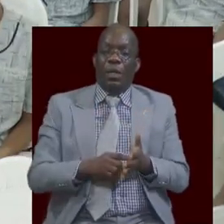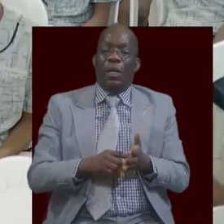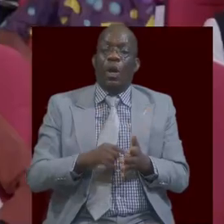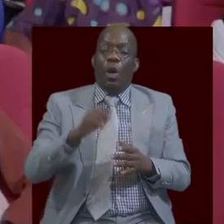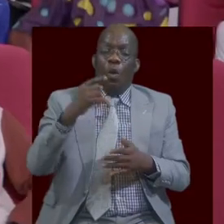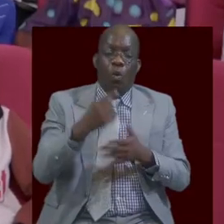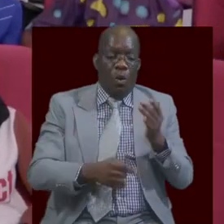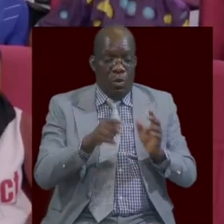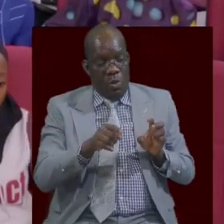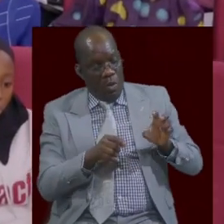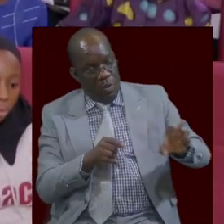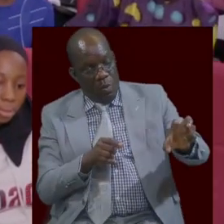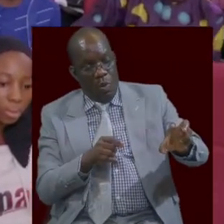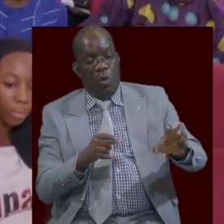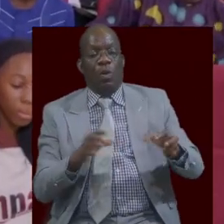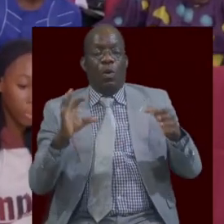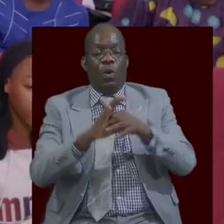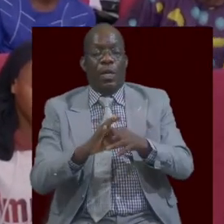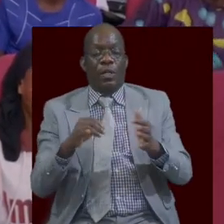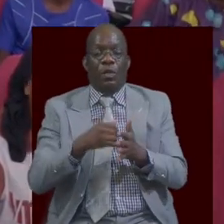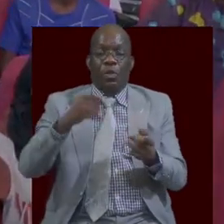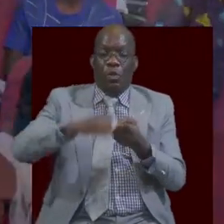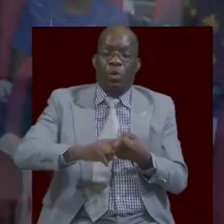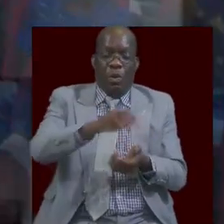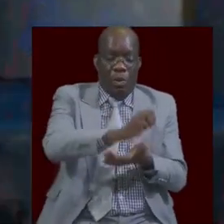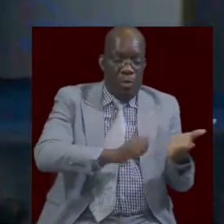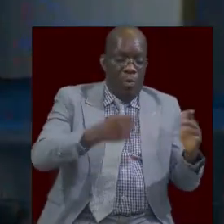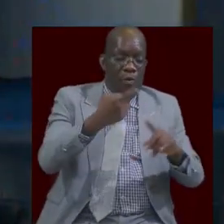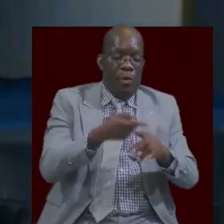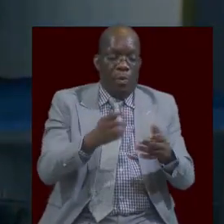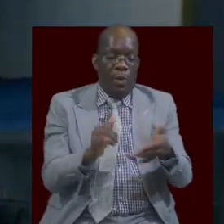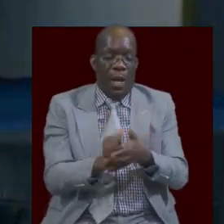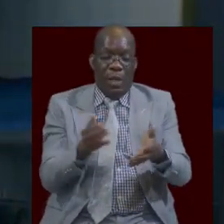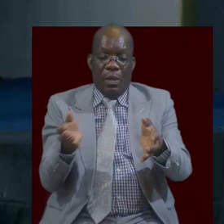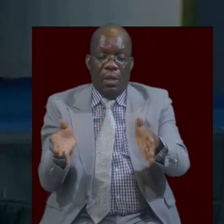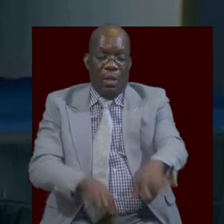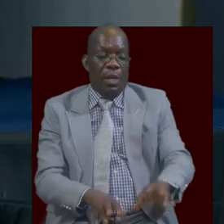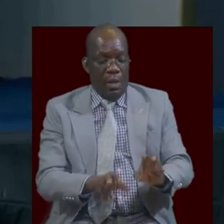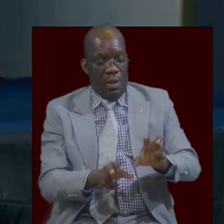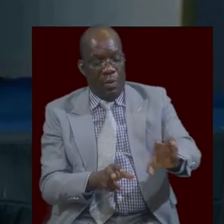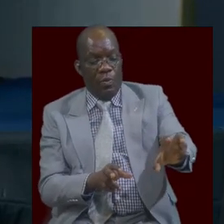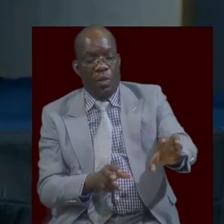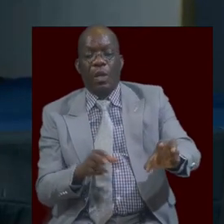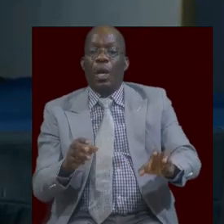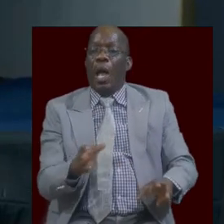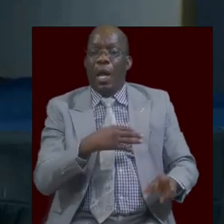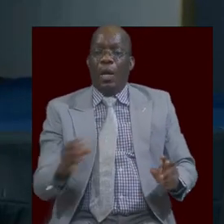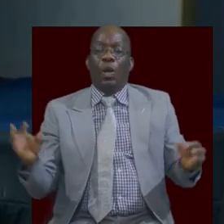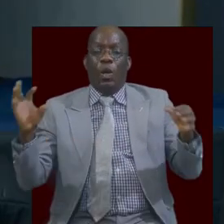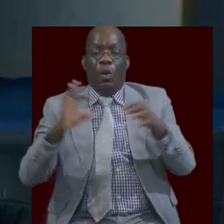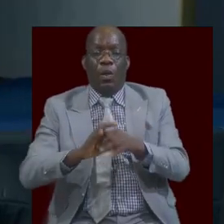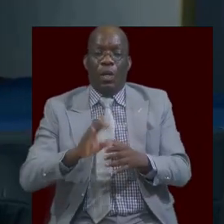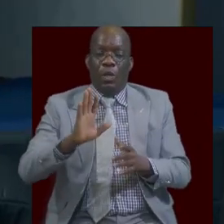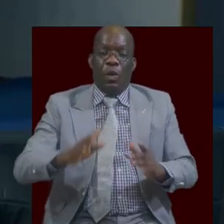from that dead socket that is not working, and plug your life to the